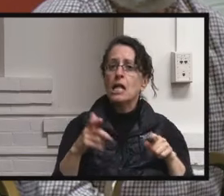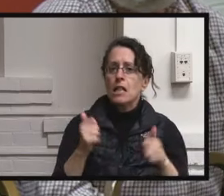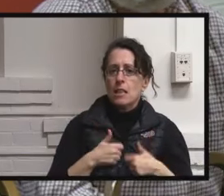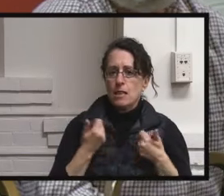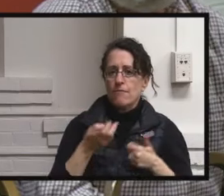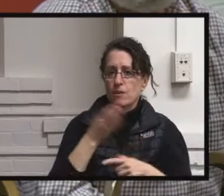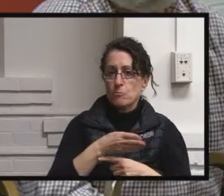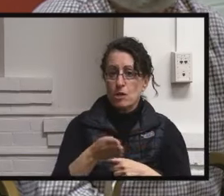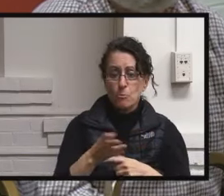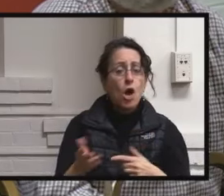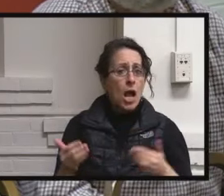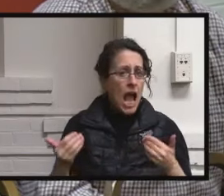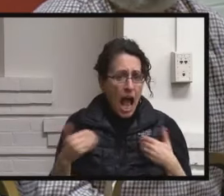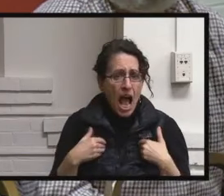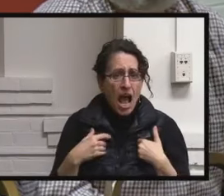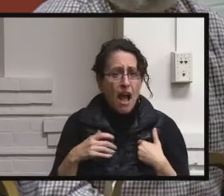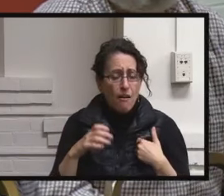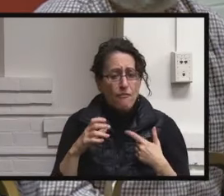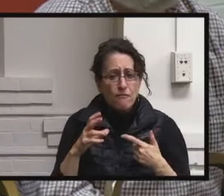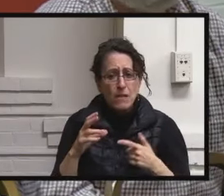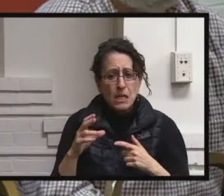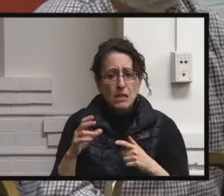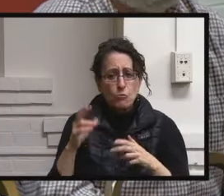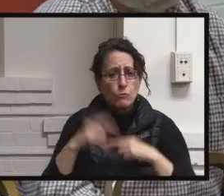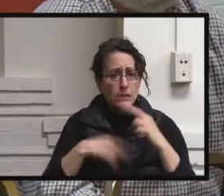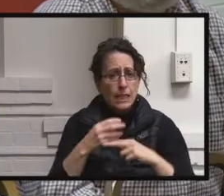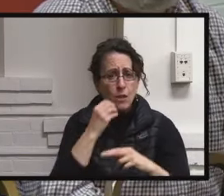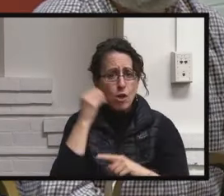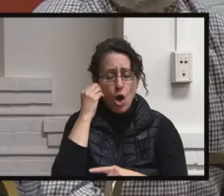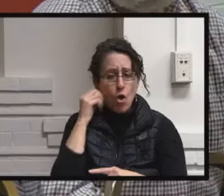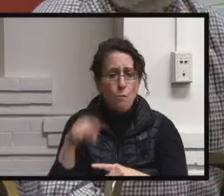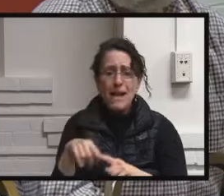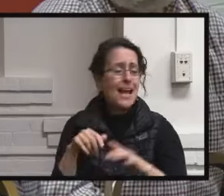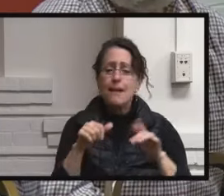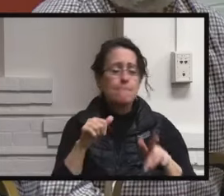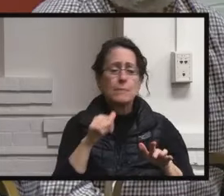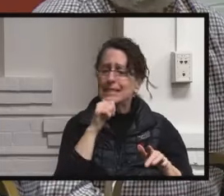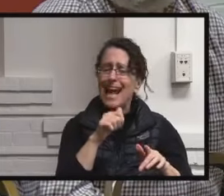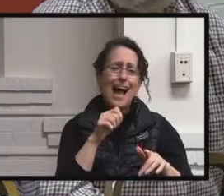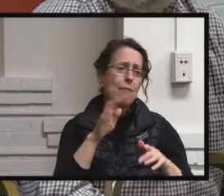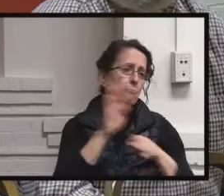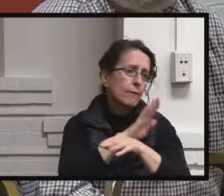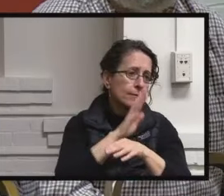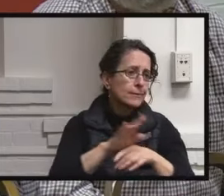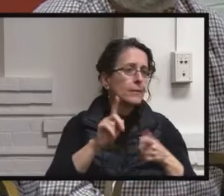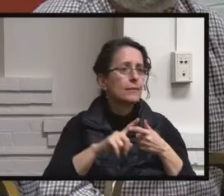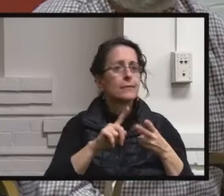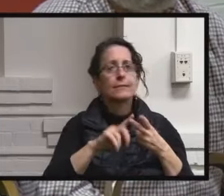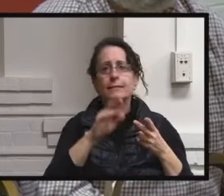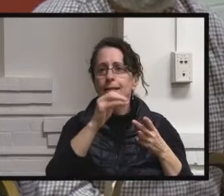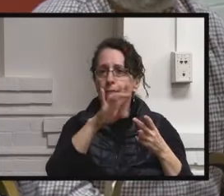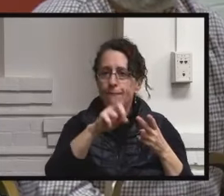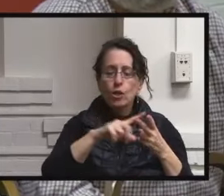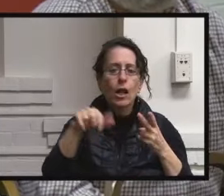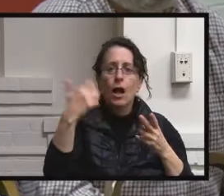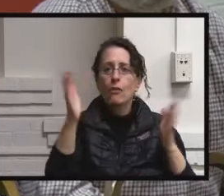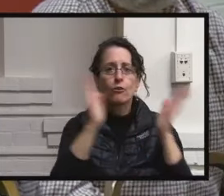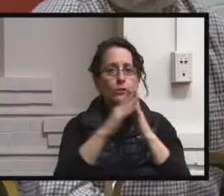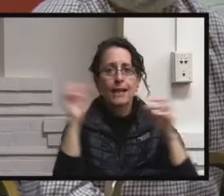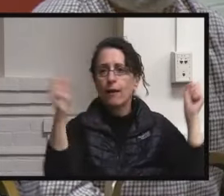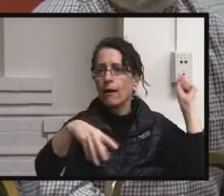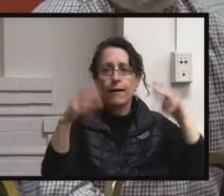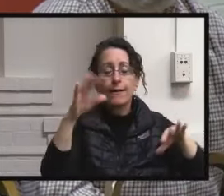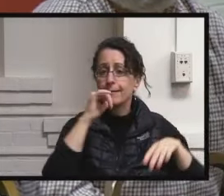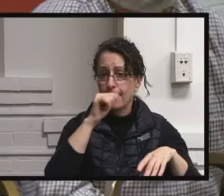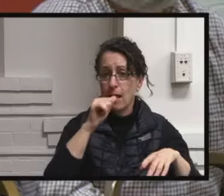to the curbside program. Not businesses, not people from Vernon, not people from Guilford. Okay, so it's